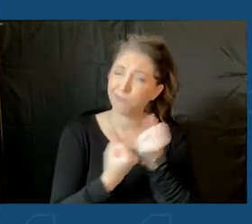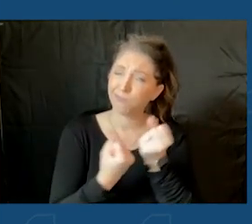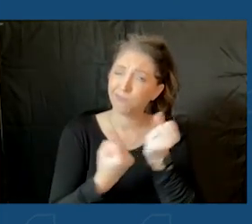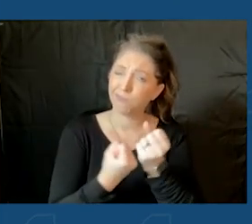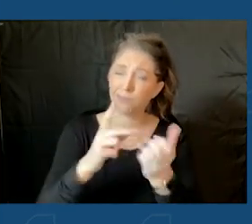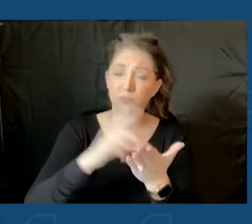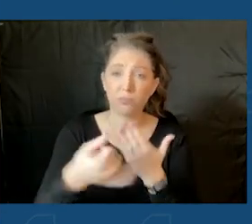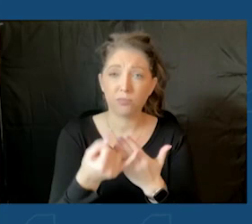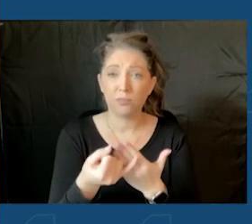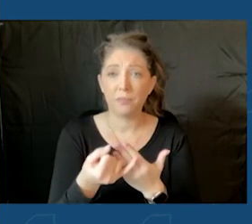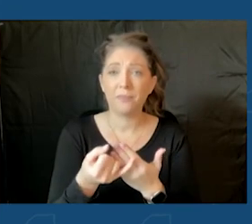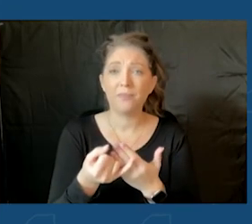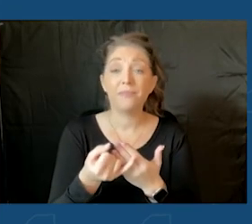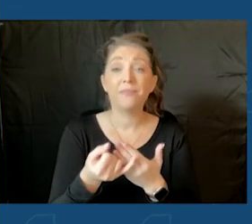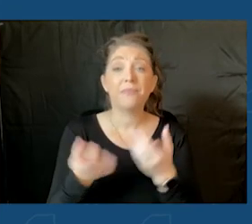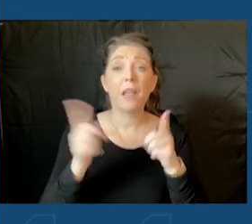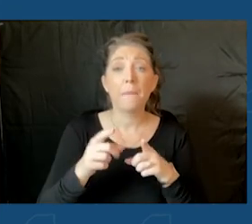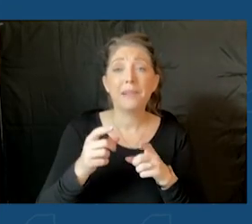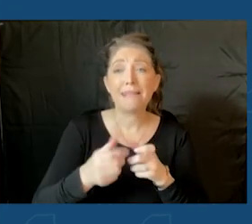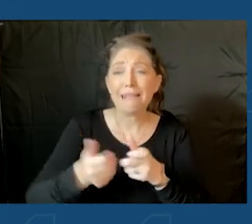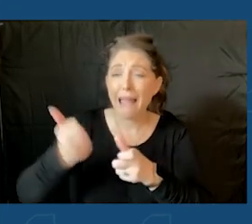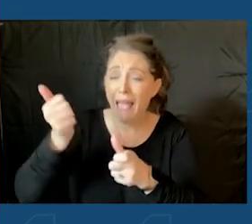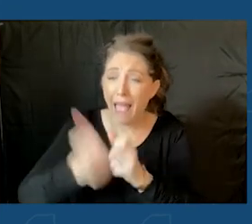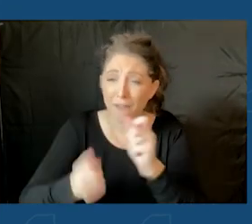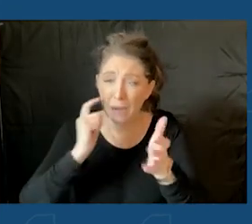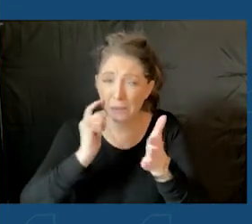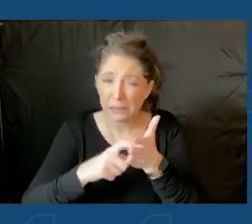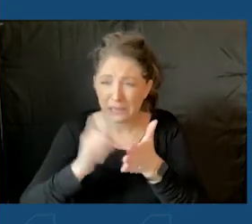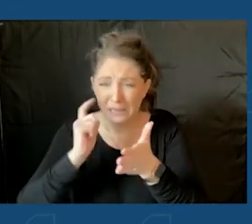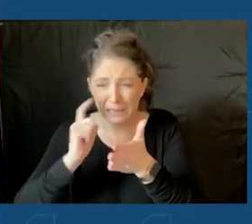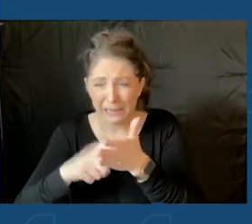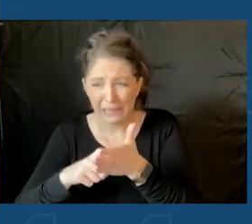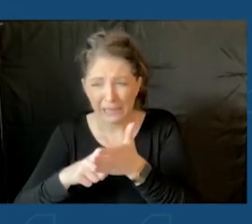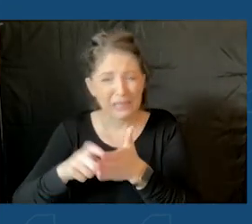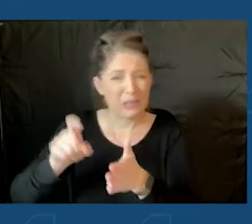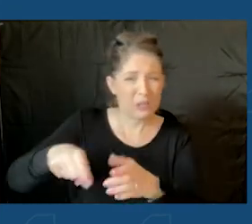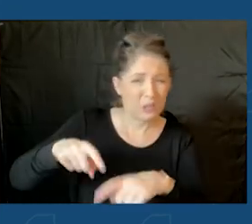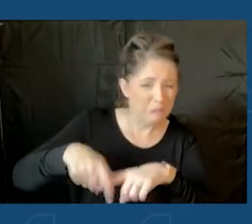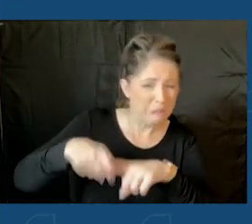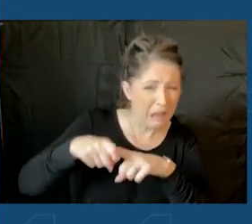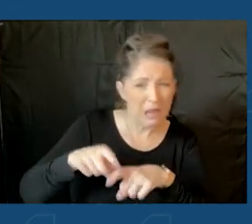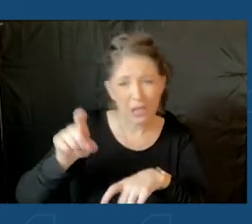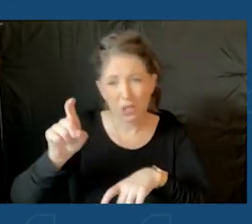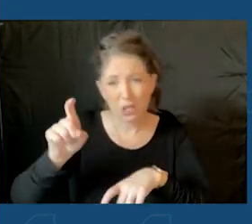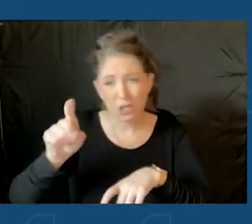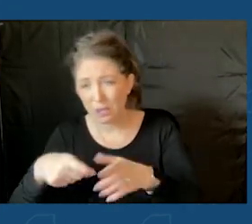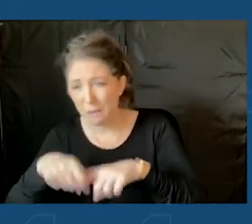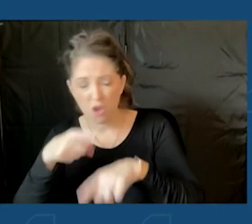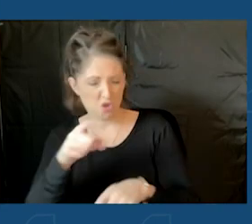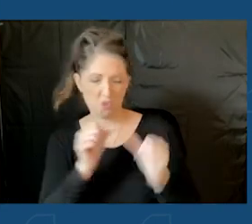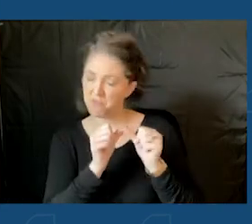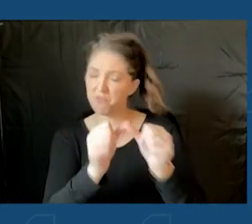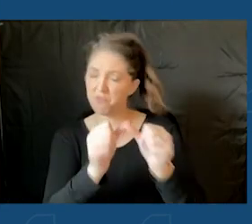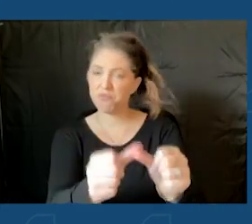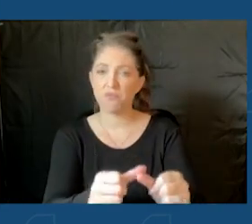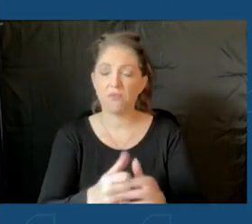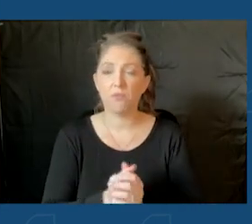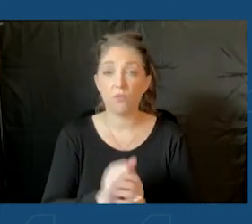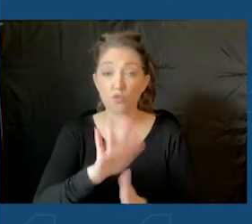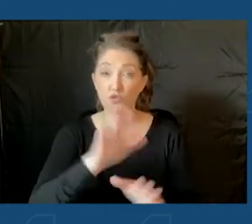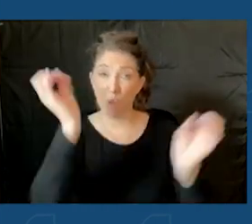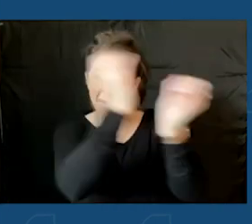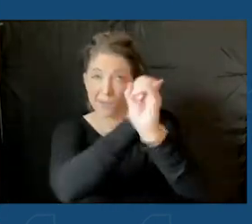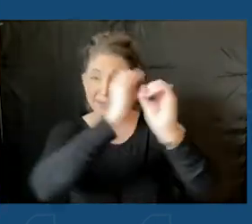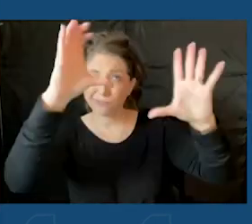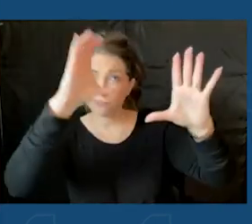every indicator told us to pause. Because of your vision and execution, we